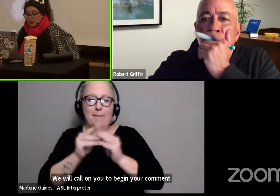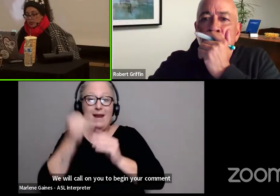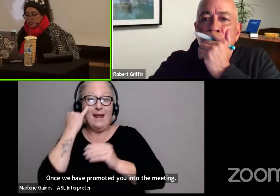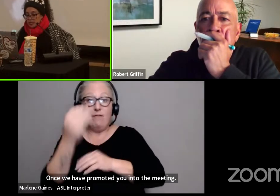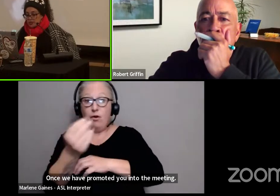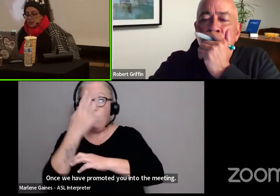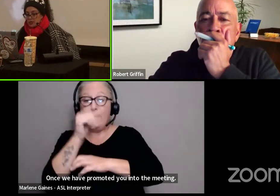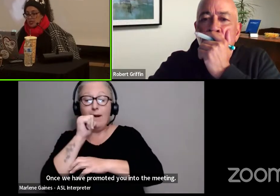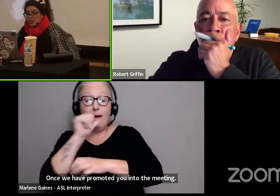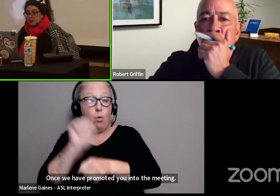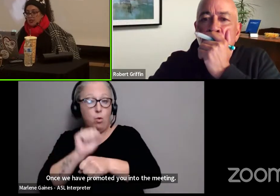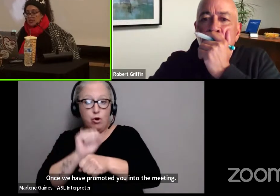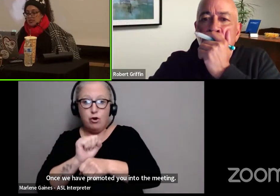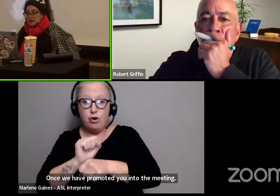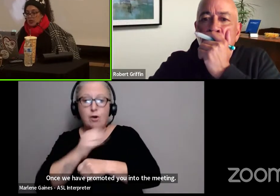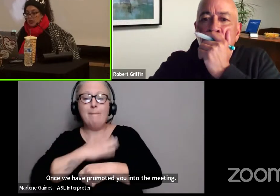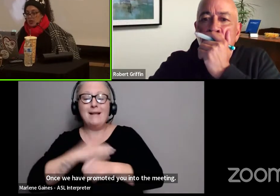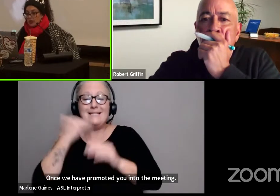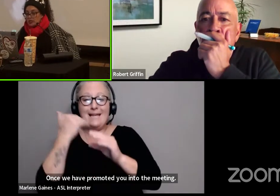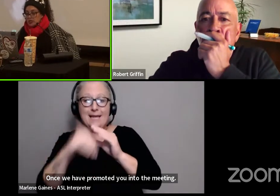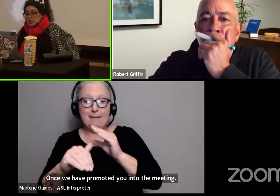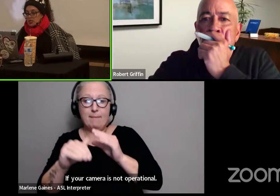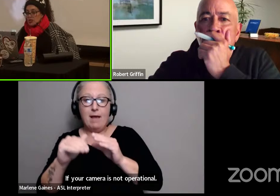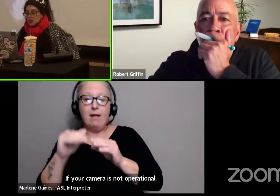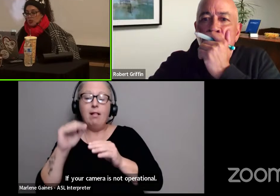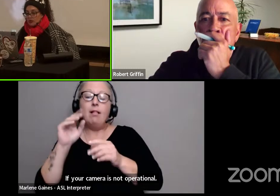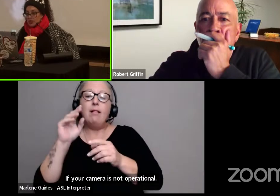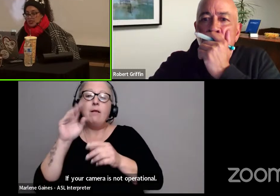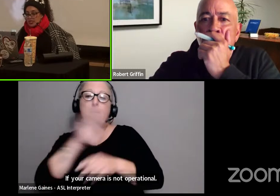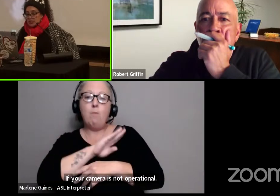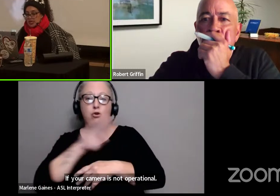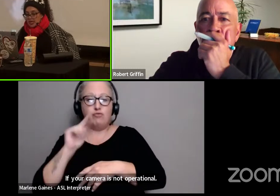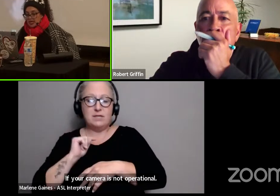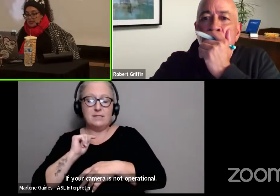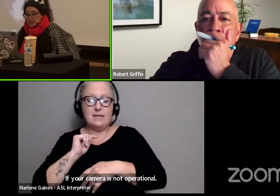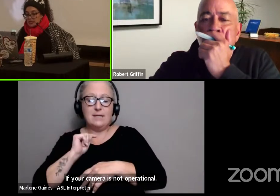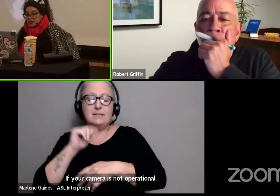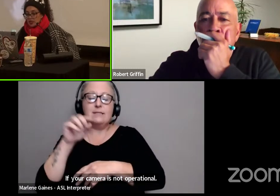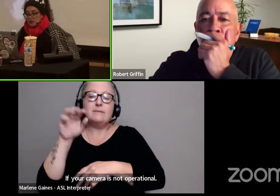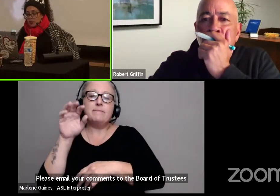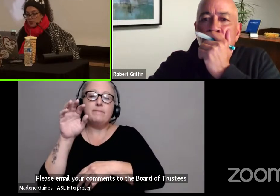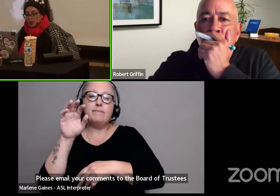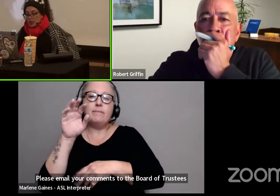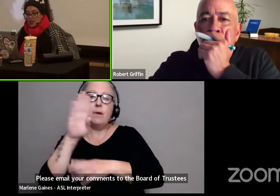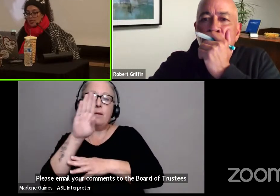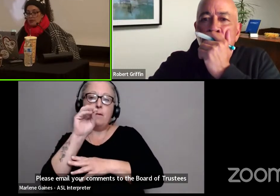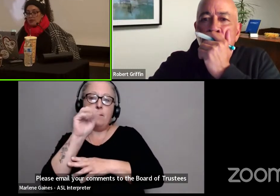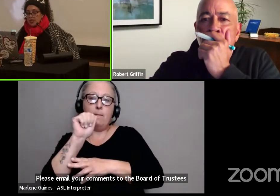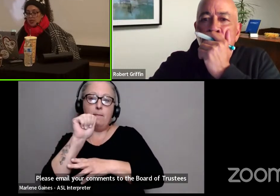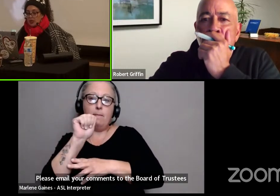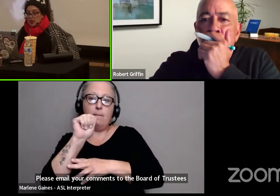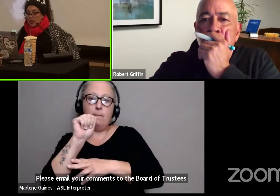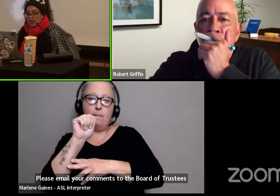not operational, please email your comments to the Board of Trustees at board,